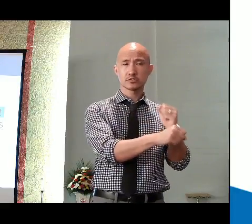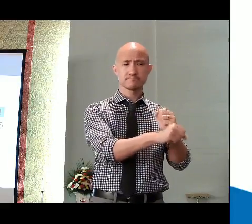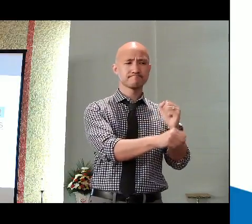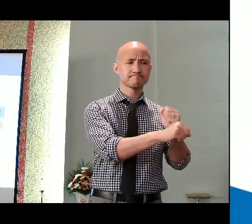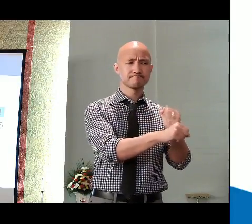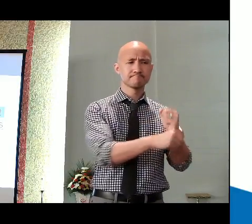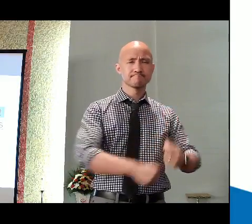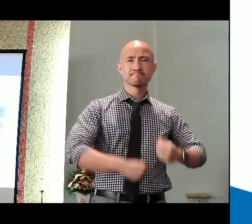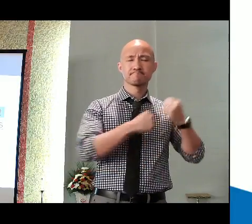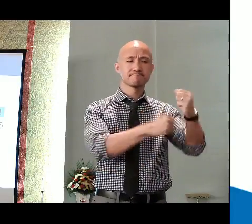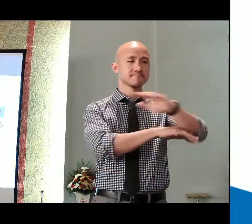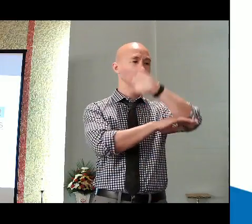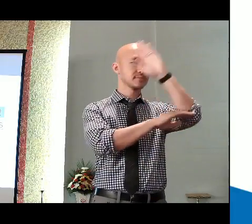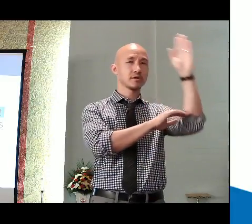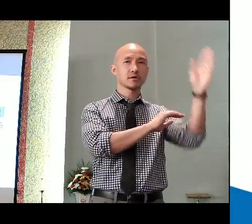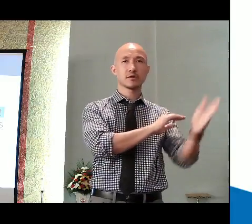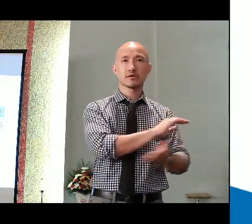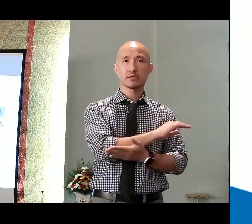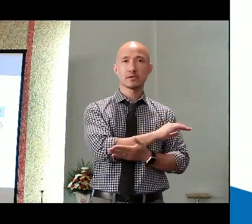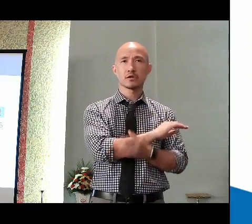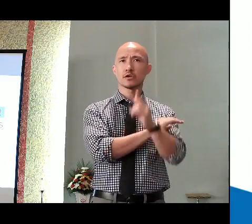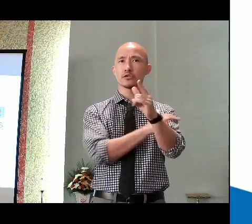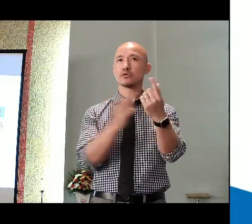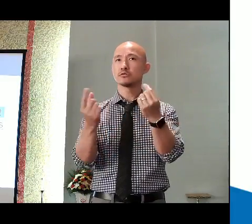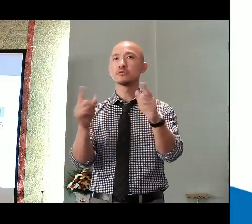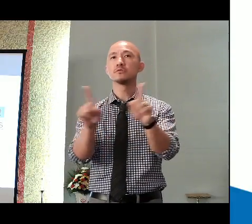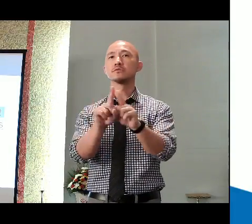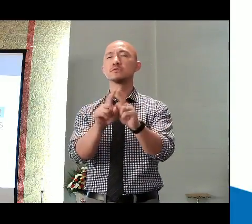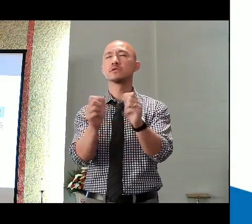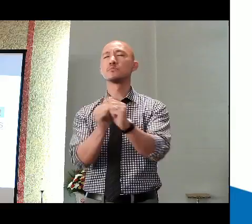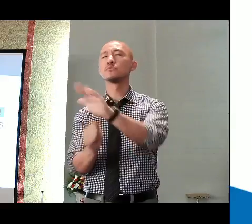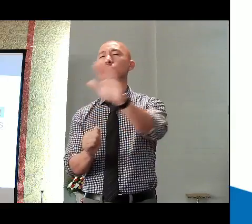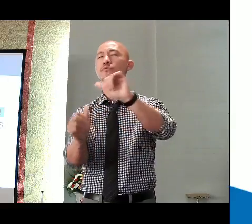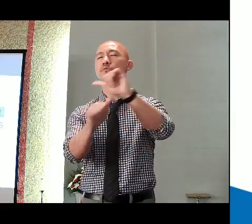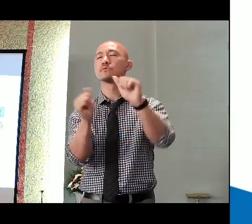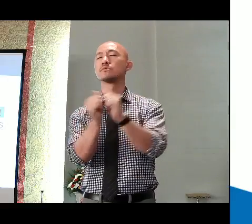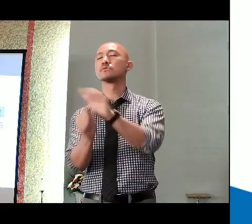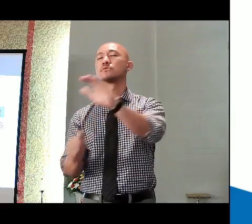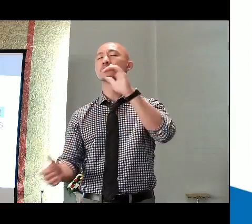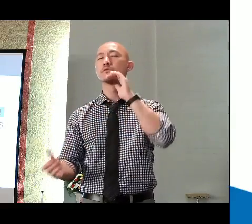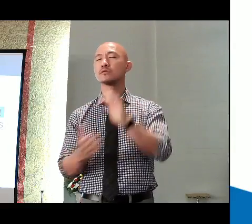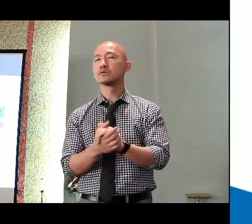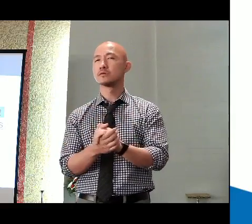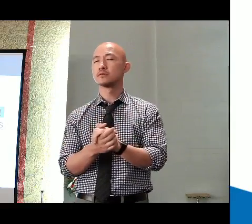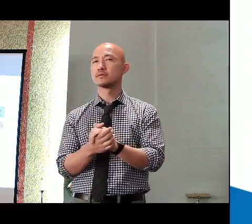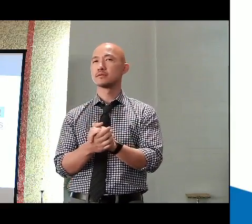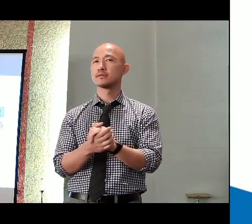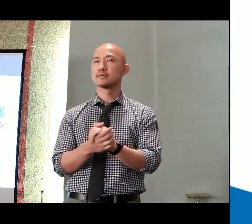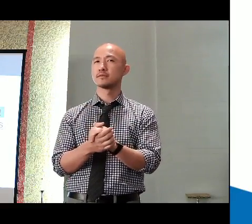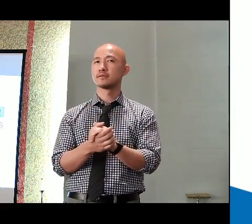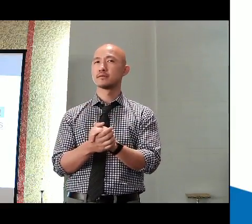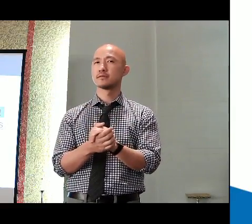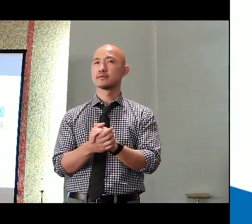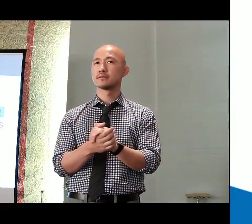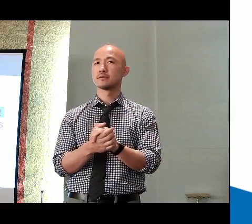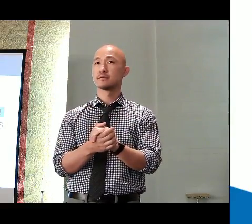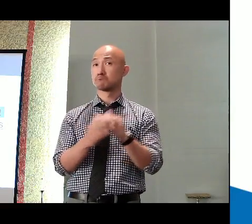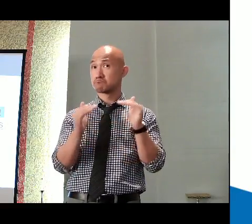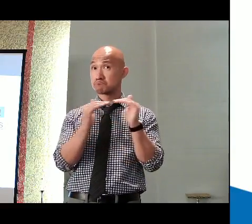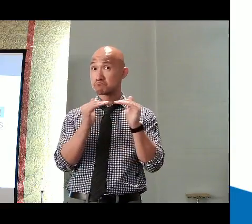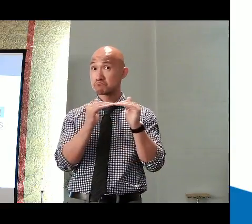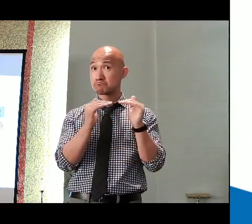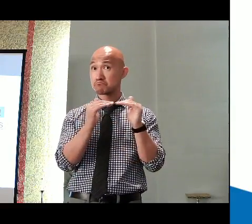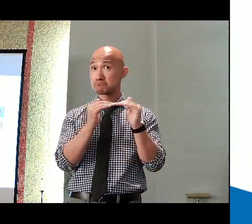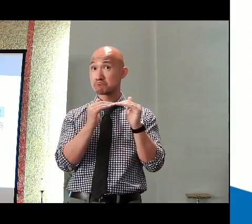much thought as you give to your job every day, are you thinking at least that much about how you're leading